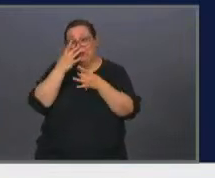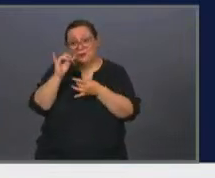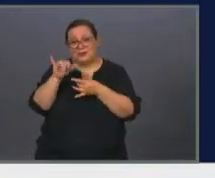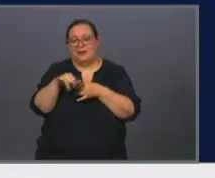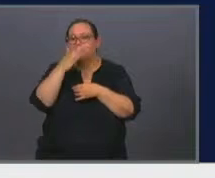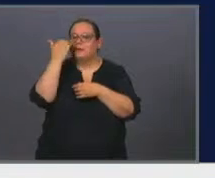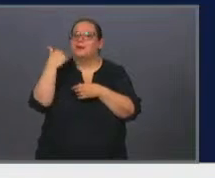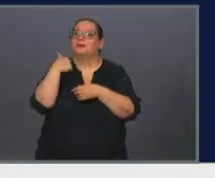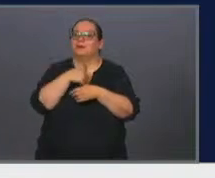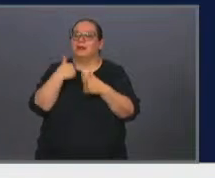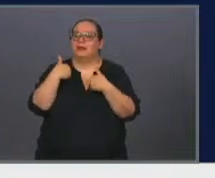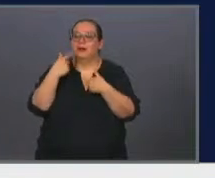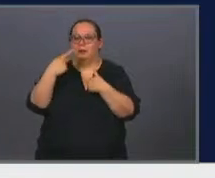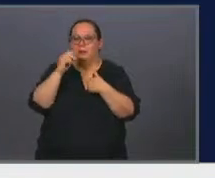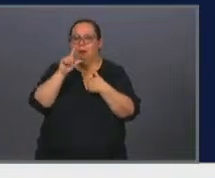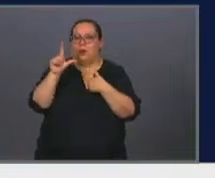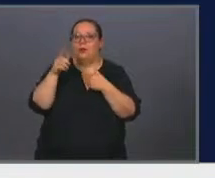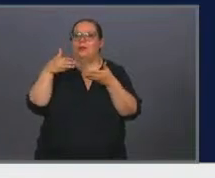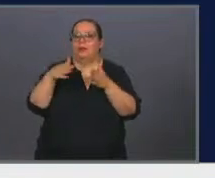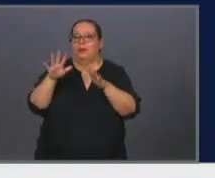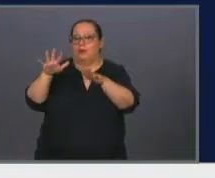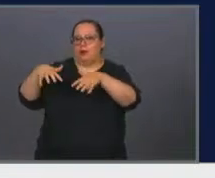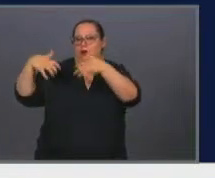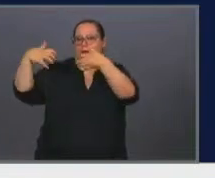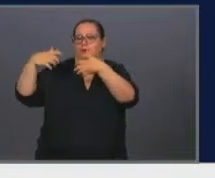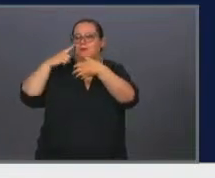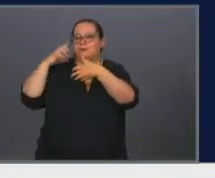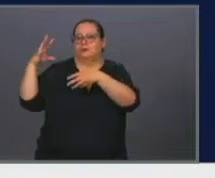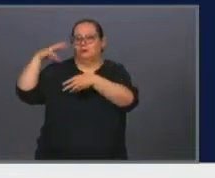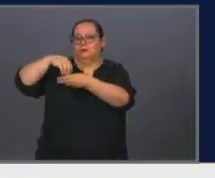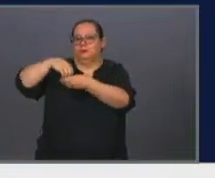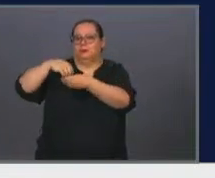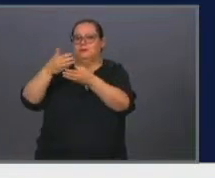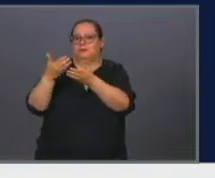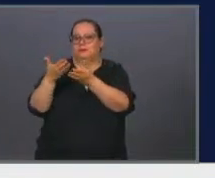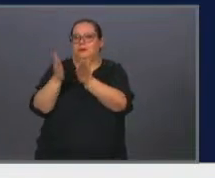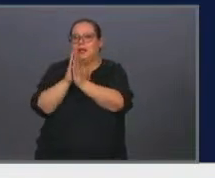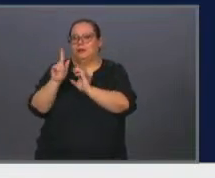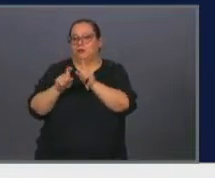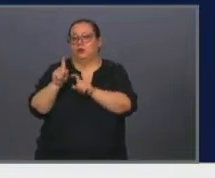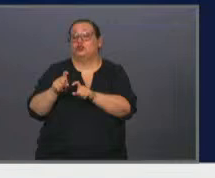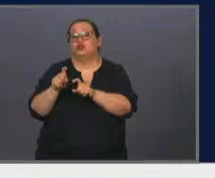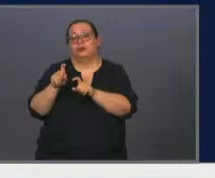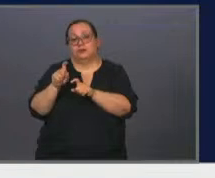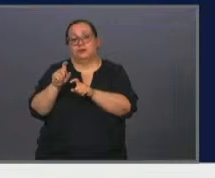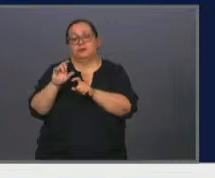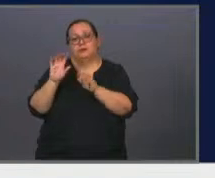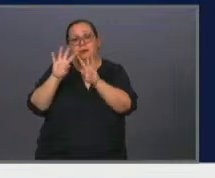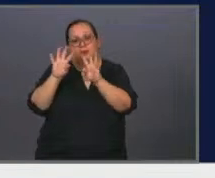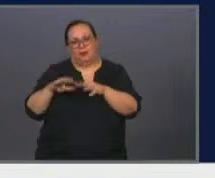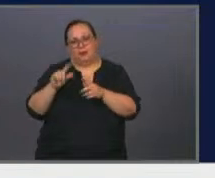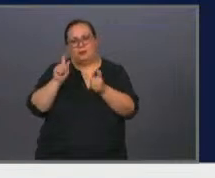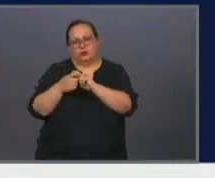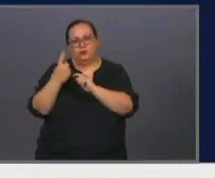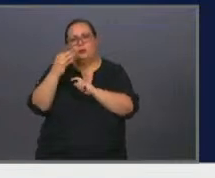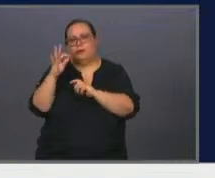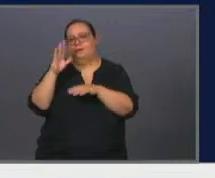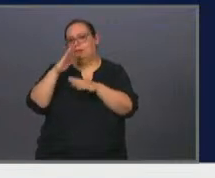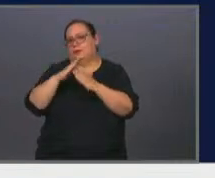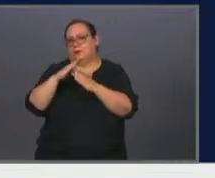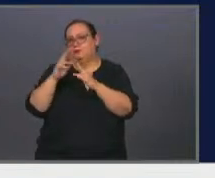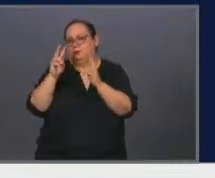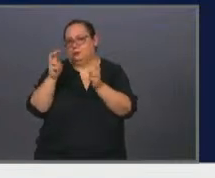took a poll and allowed our audience to participate in asking questions, and climate change was one of the top issues they wanted